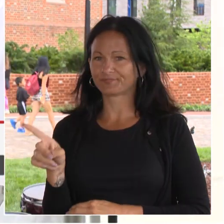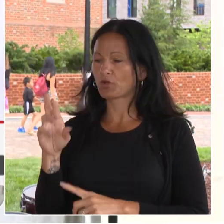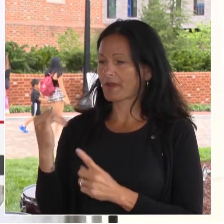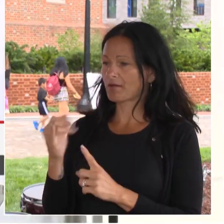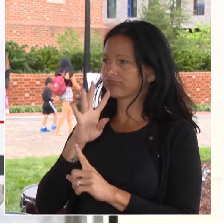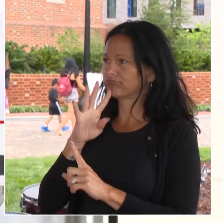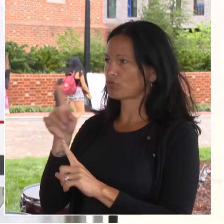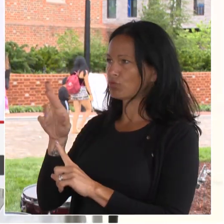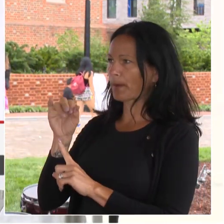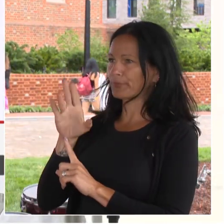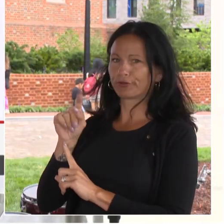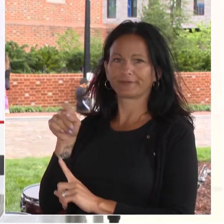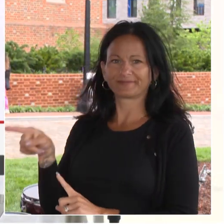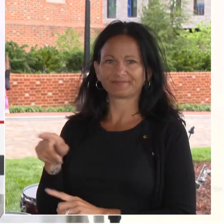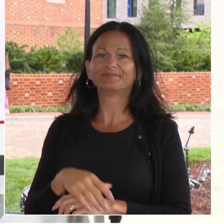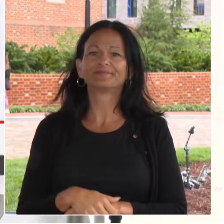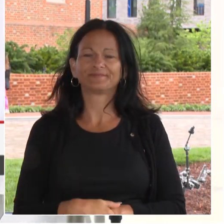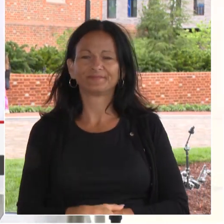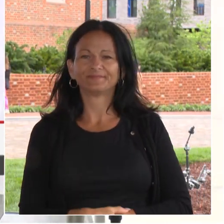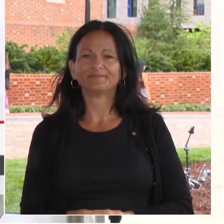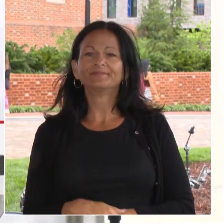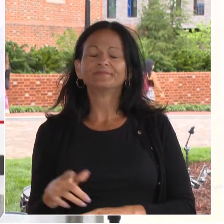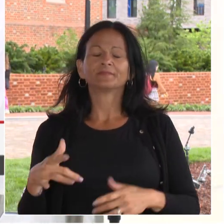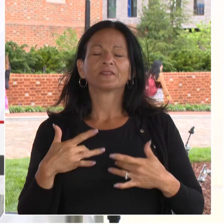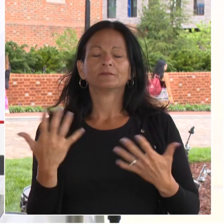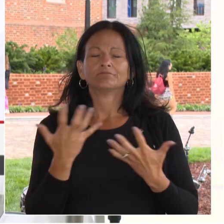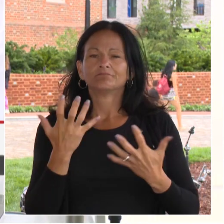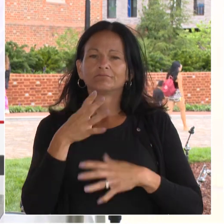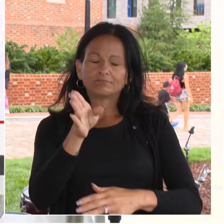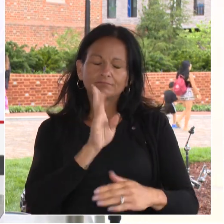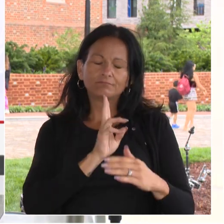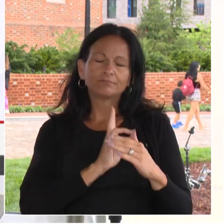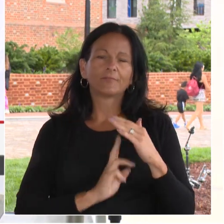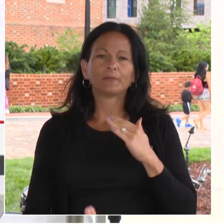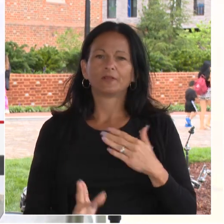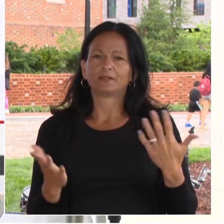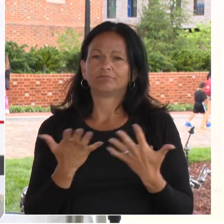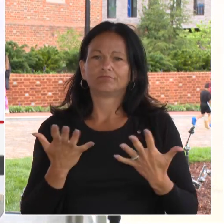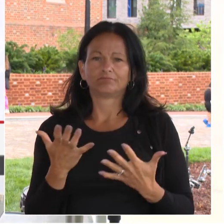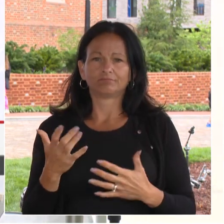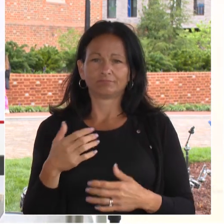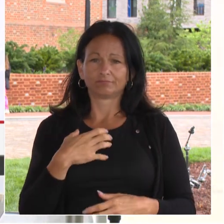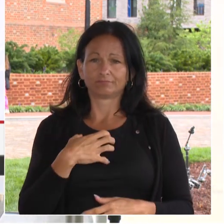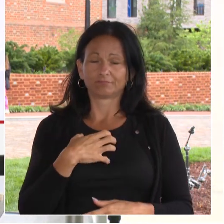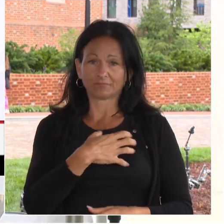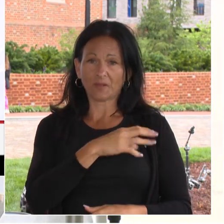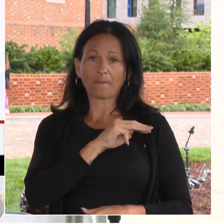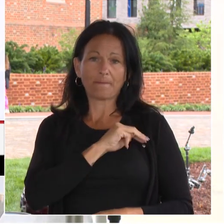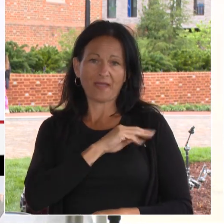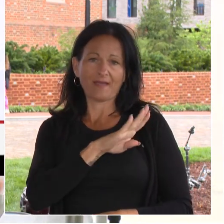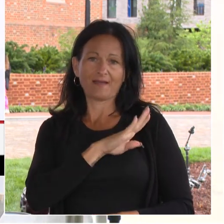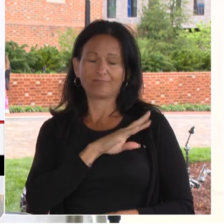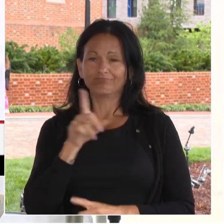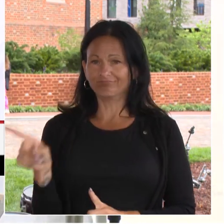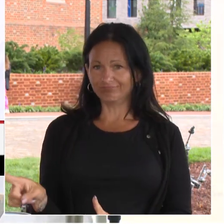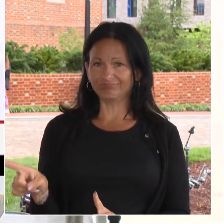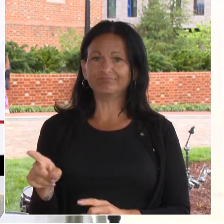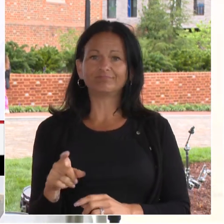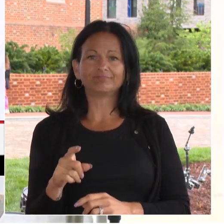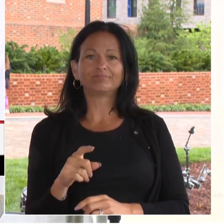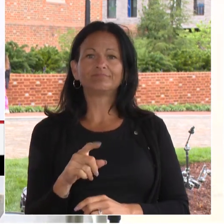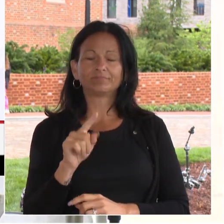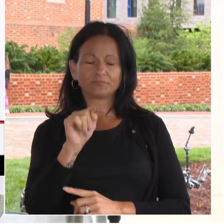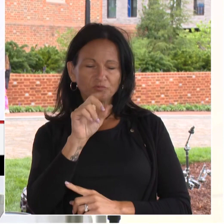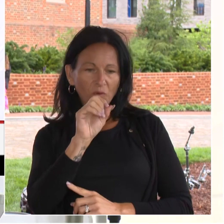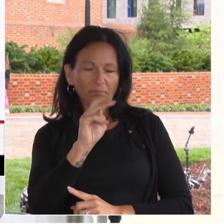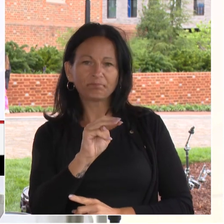humbling to be able to follow Mayor Bowser and Tom McKay on this stage. We couldn't have asked for better partners to come along on this journey with